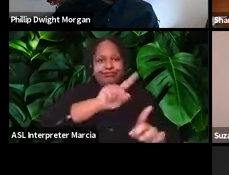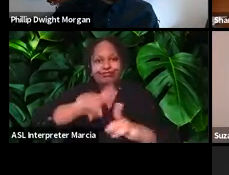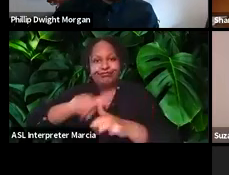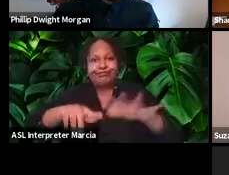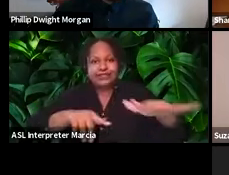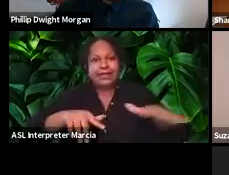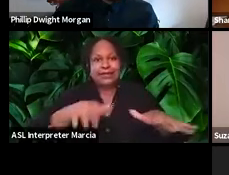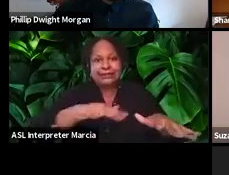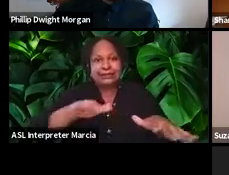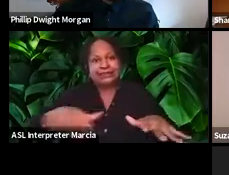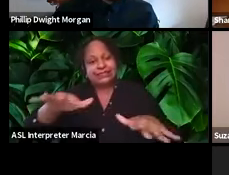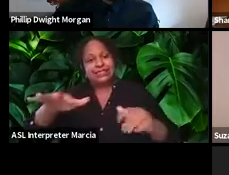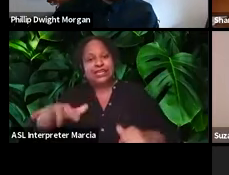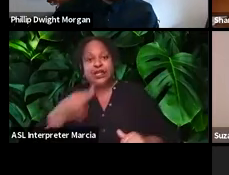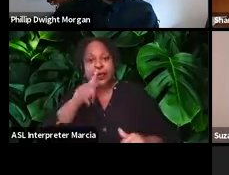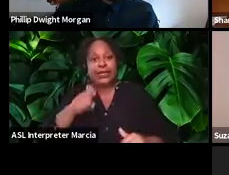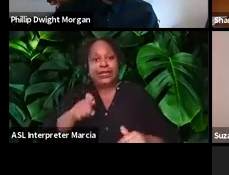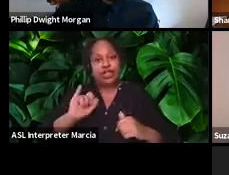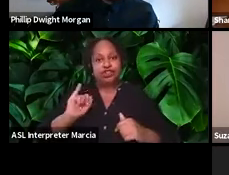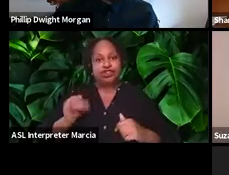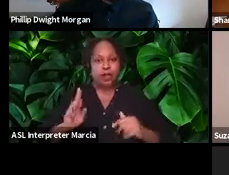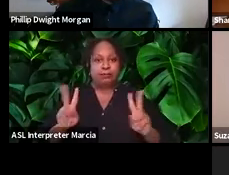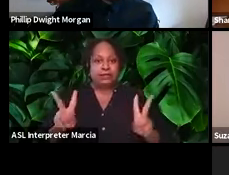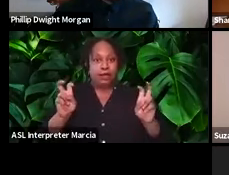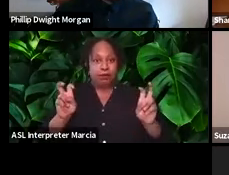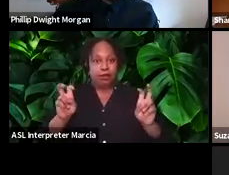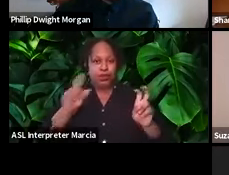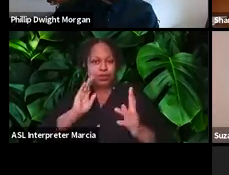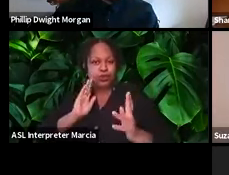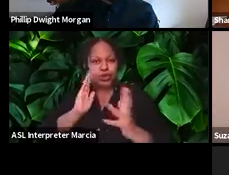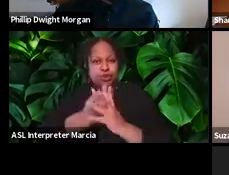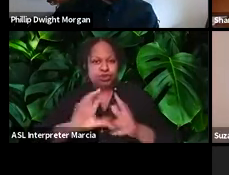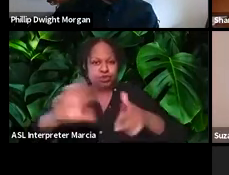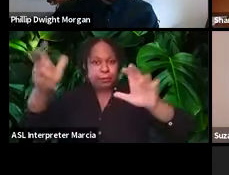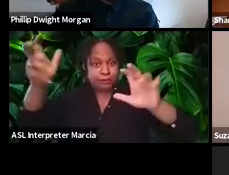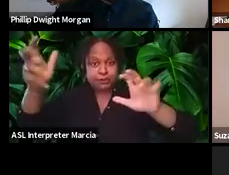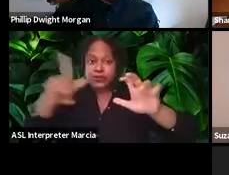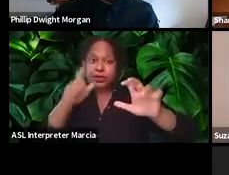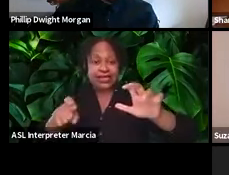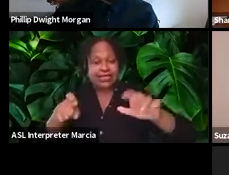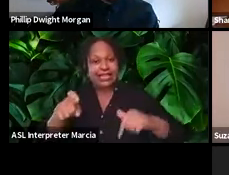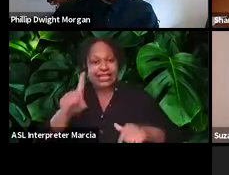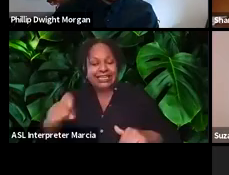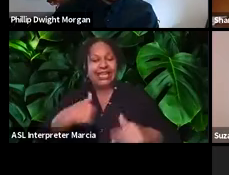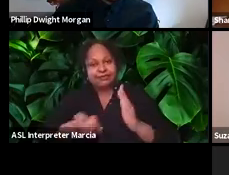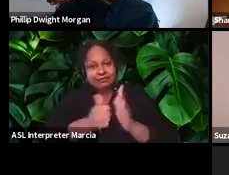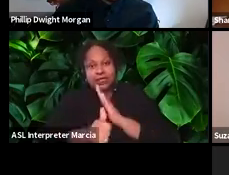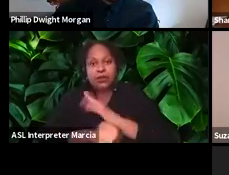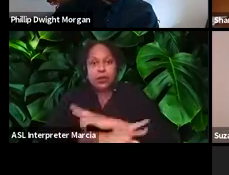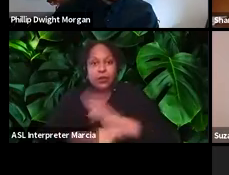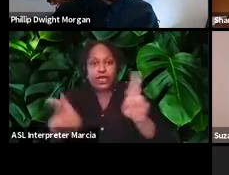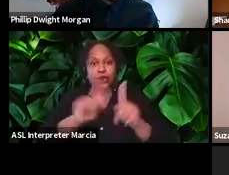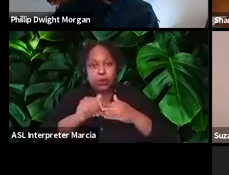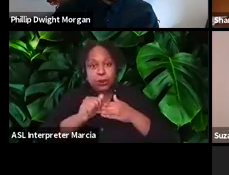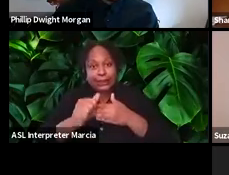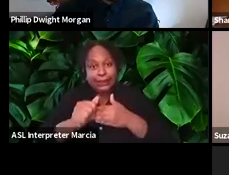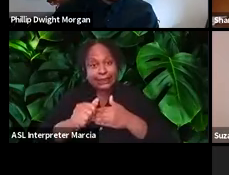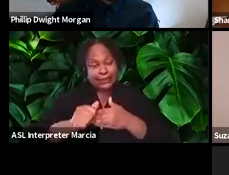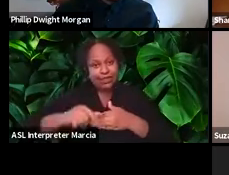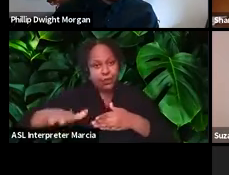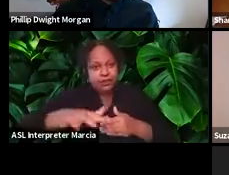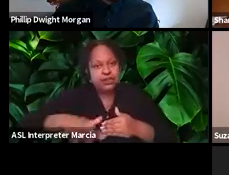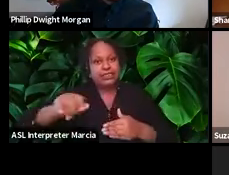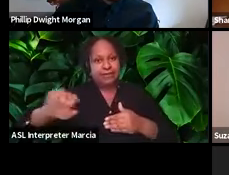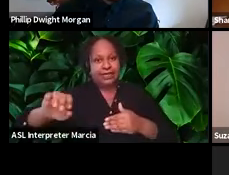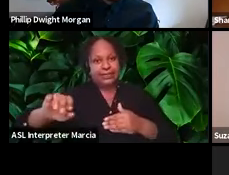earlier, you don't need a title to disrupt. You just need the capacity to lead within your